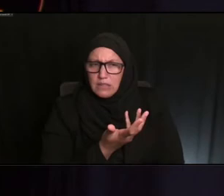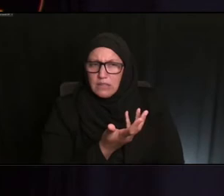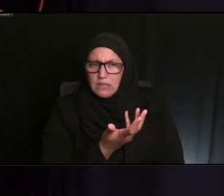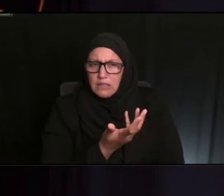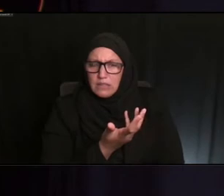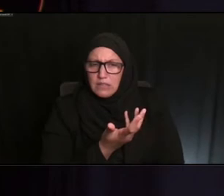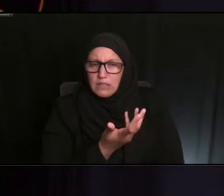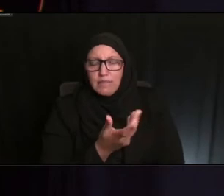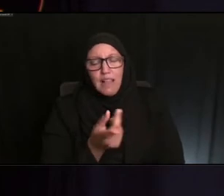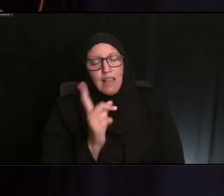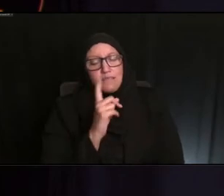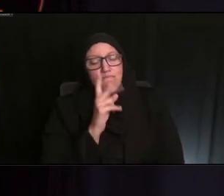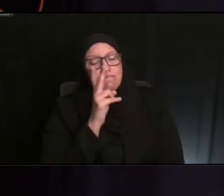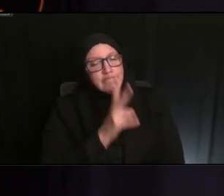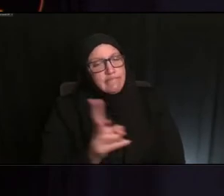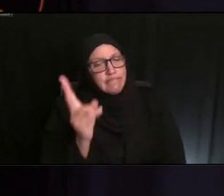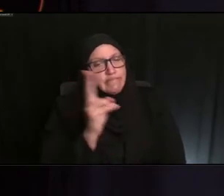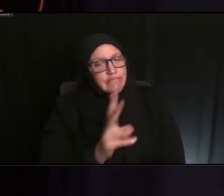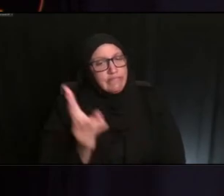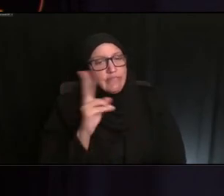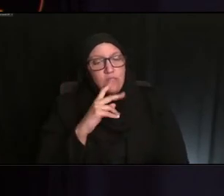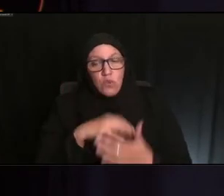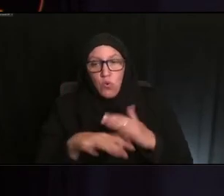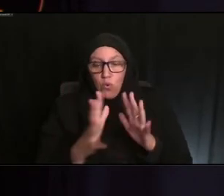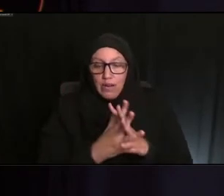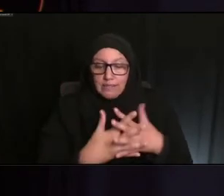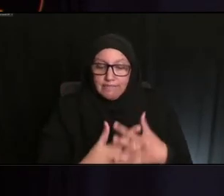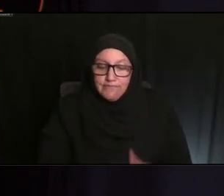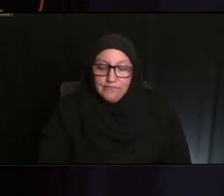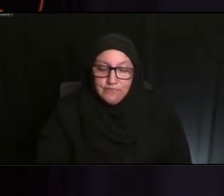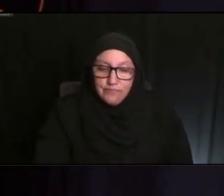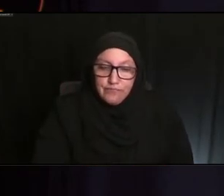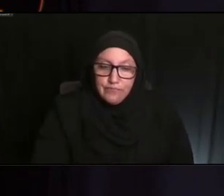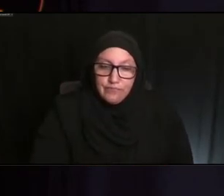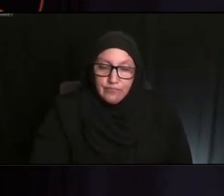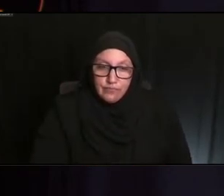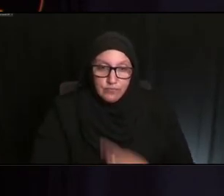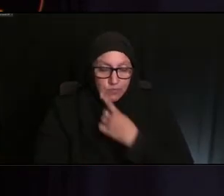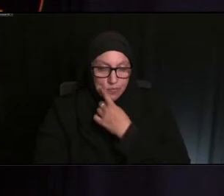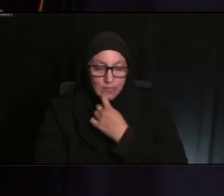mentions this over and over again in the Quran. You know what we're going to do? Taqleed, for example.